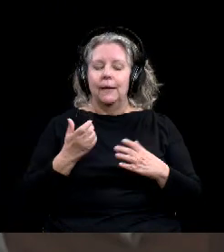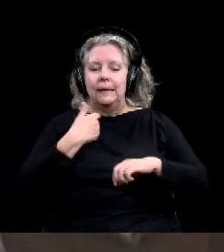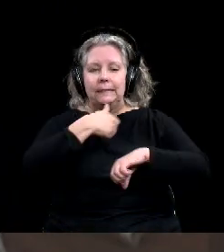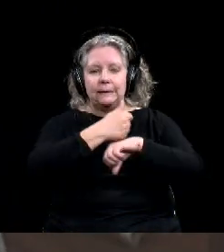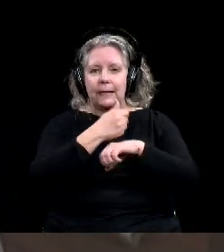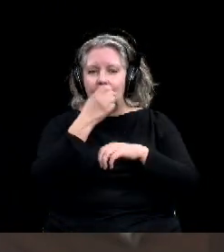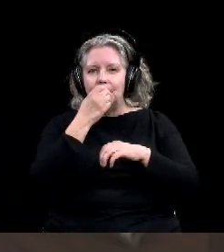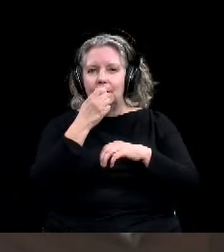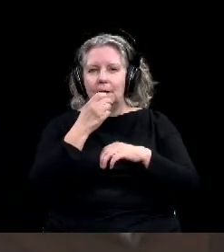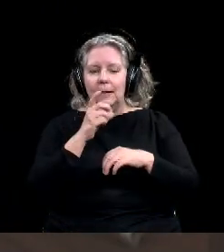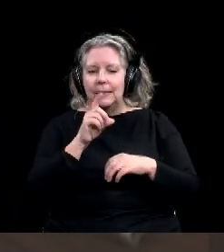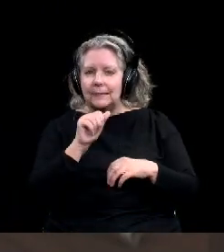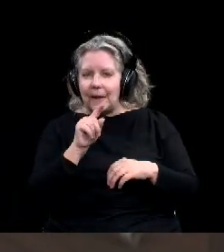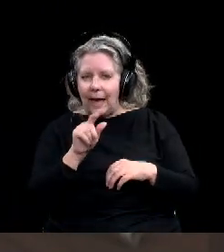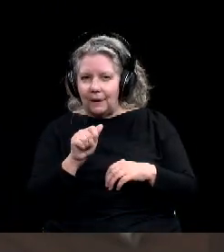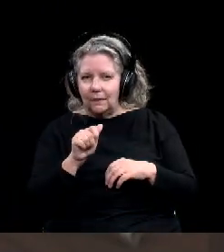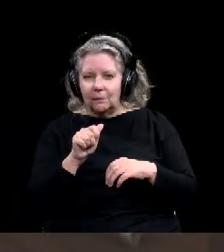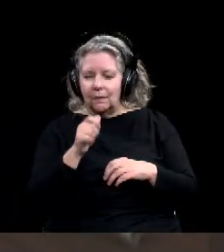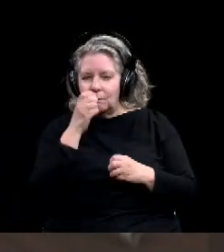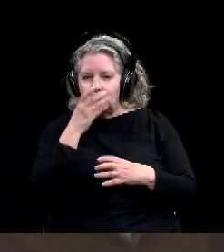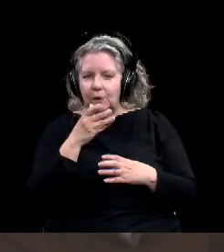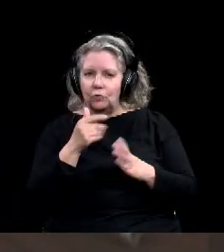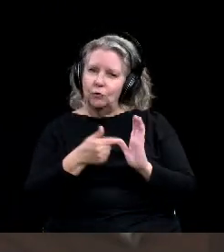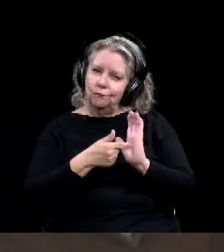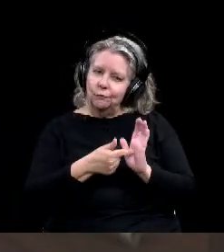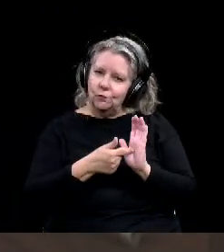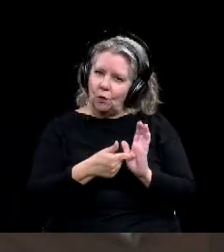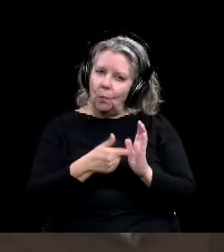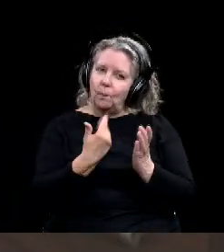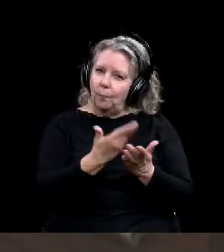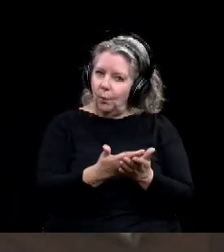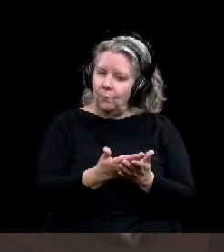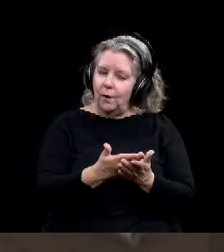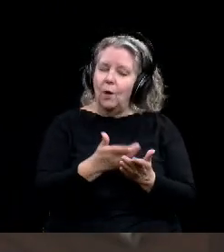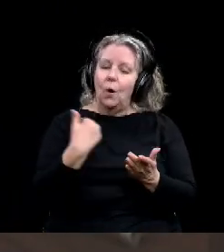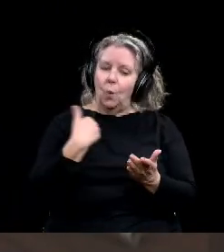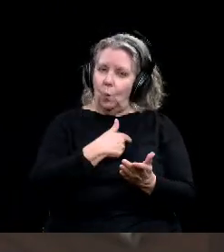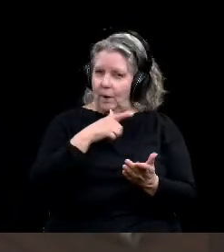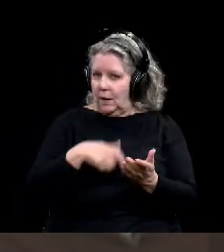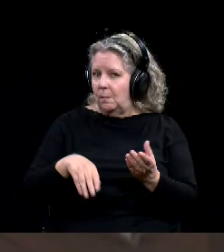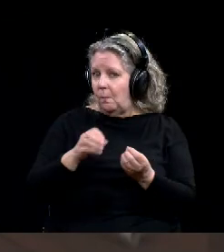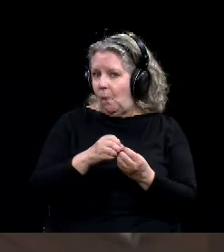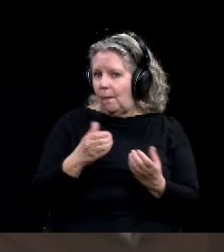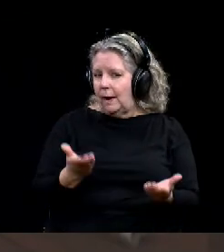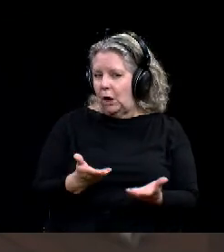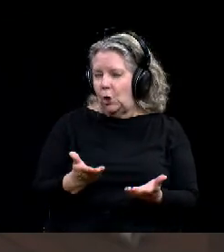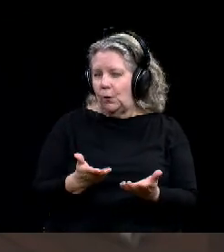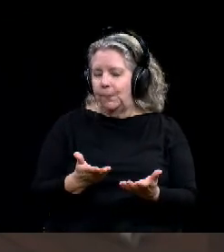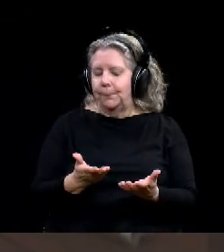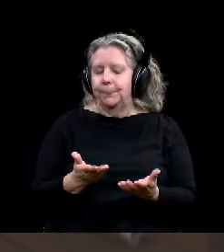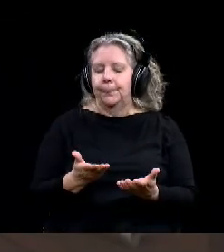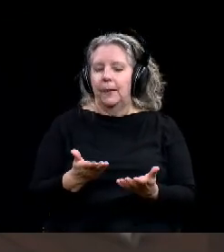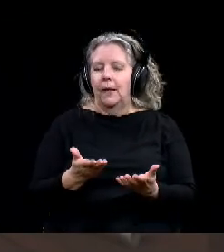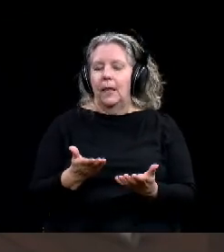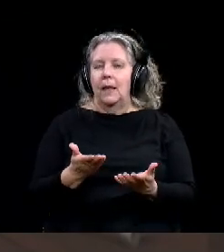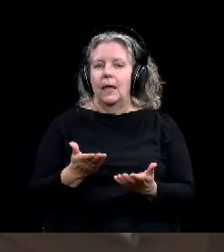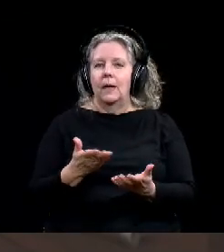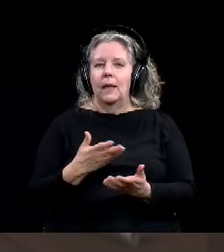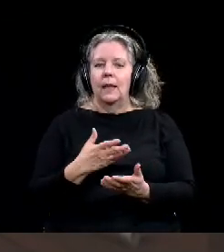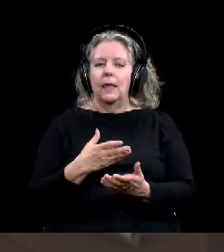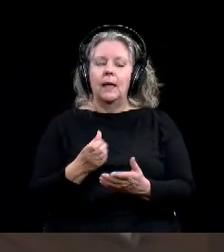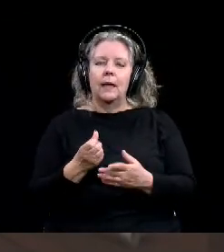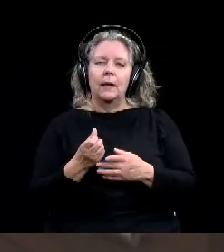it is ensuring that we are making sure that decision makers are well equipped with